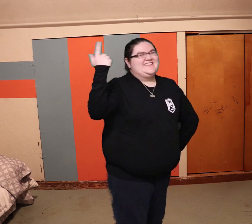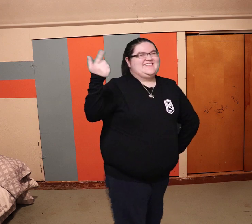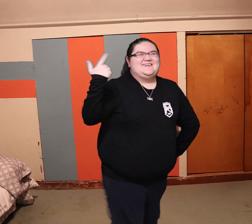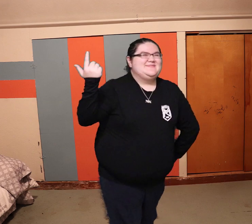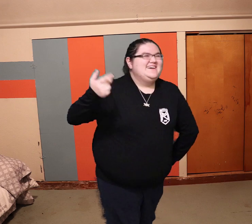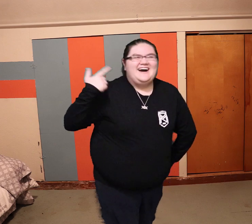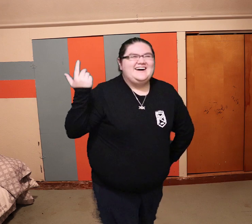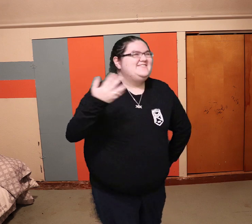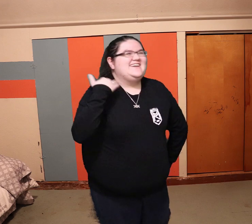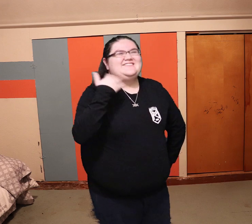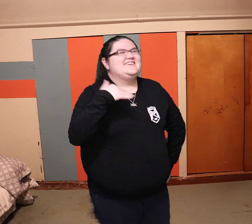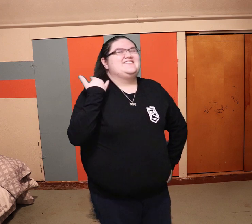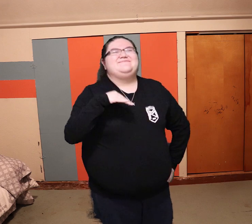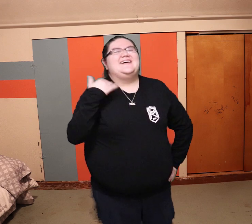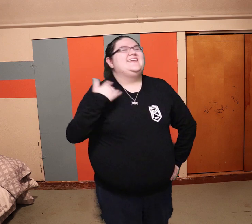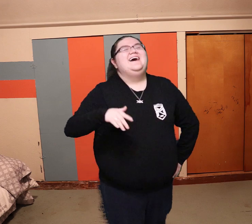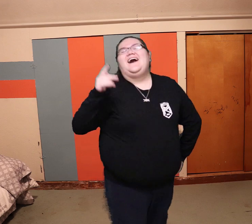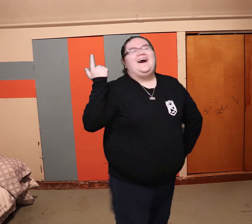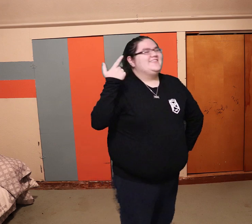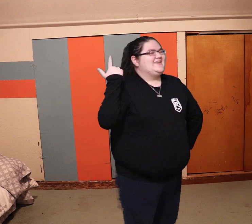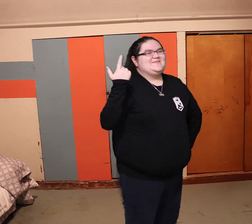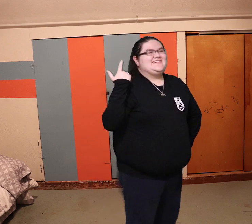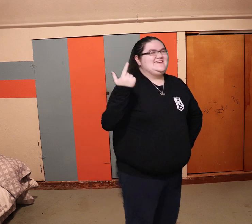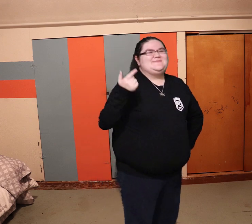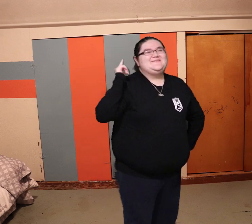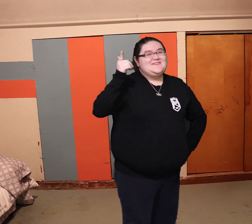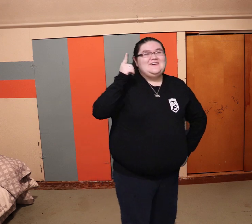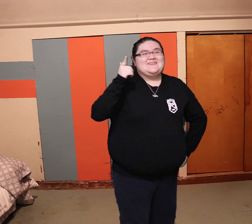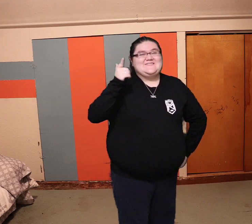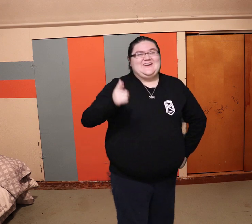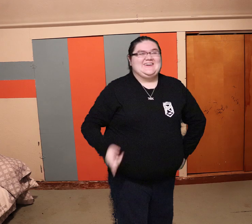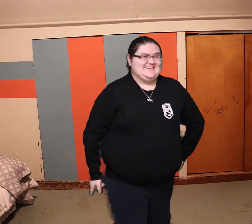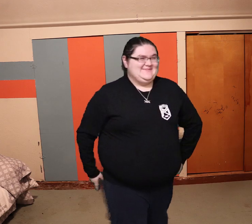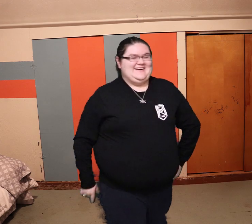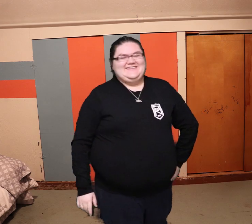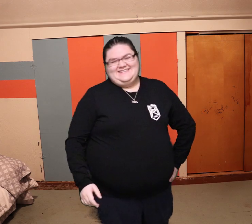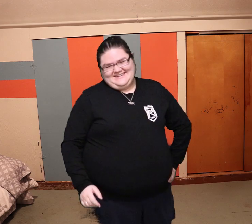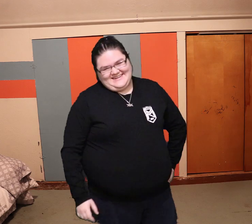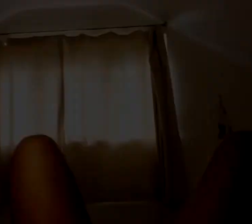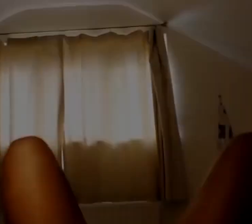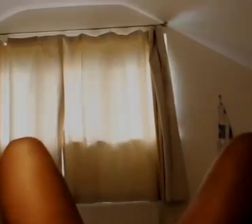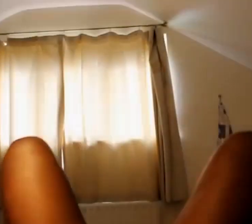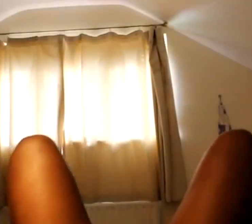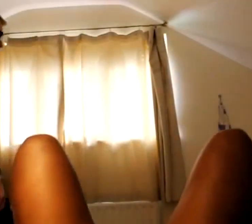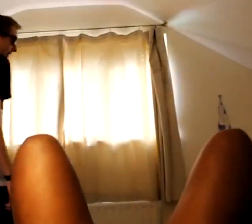I'll throw in the clip. I'm not even gonna explain. I'll throw in the clip if you know what I'm talking about.